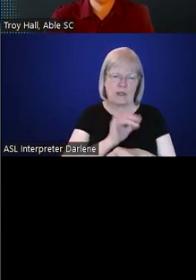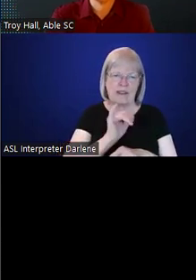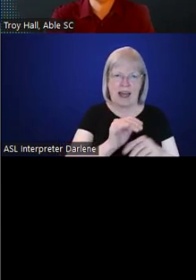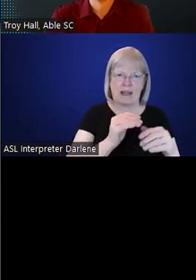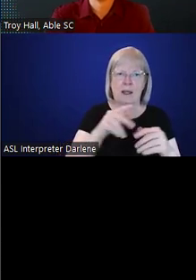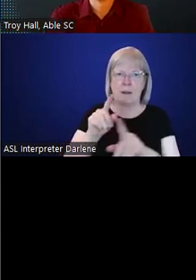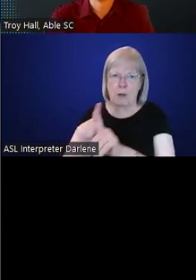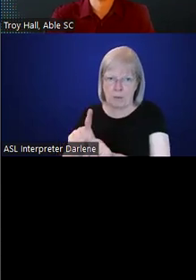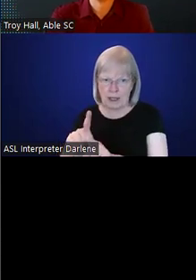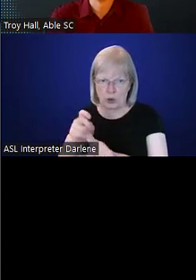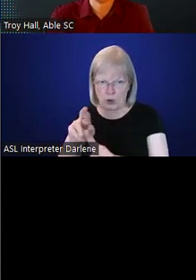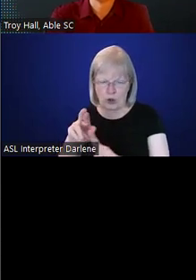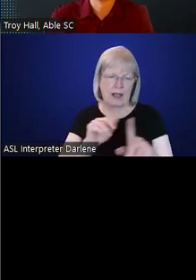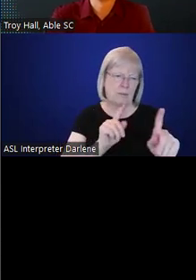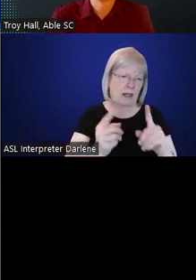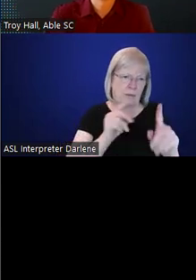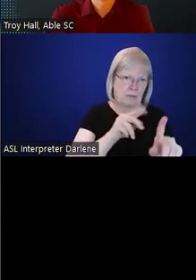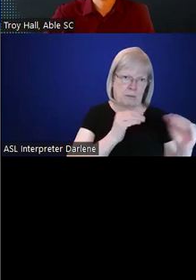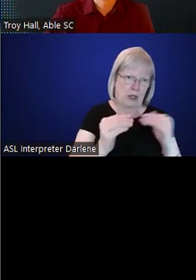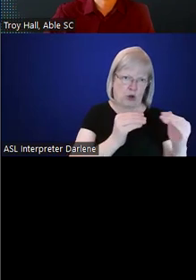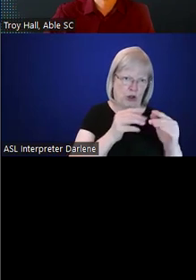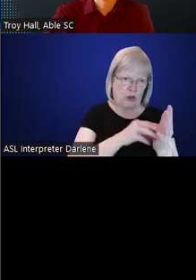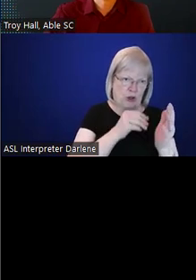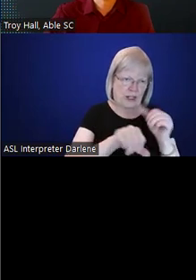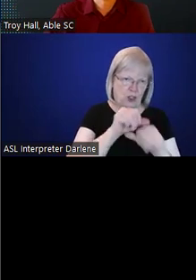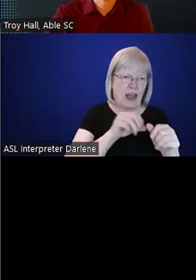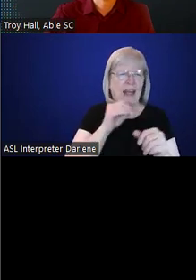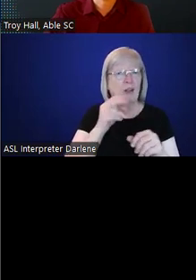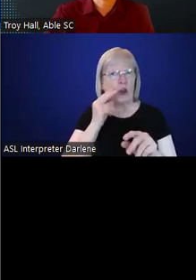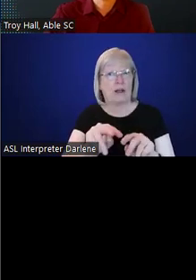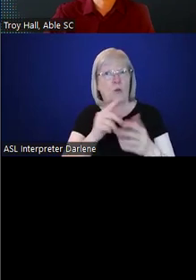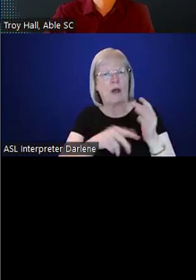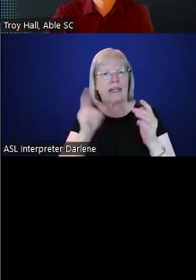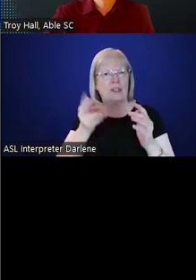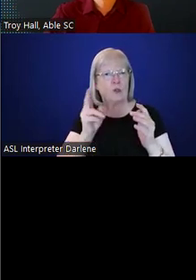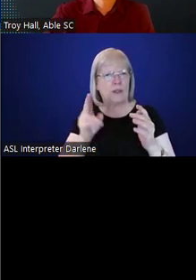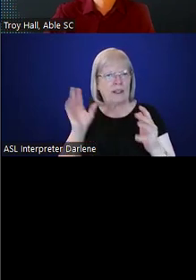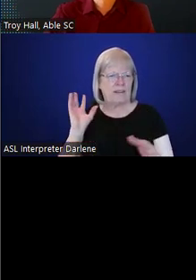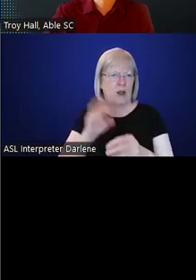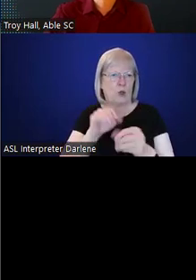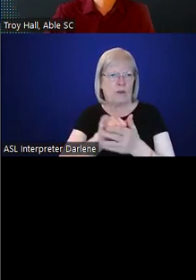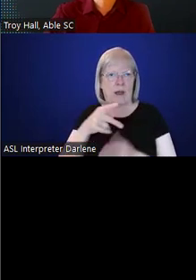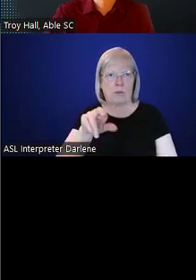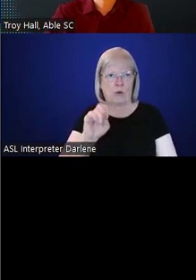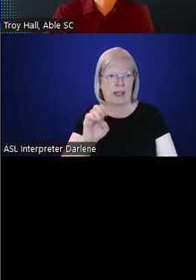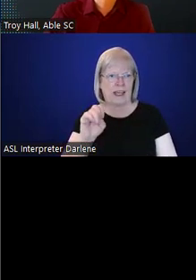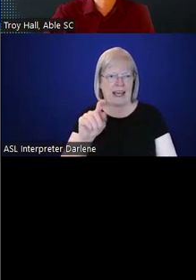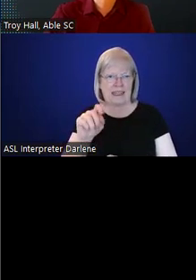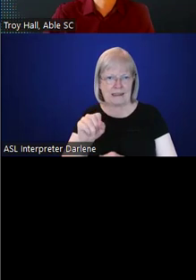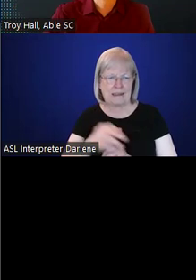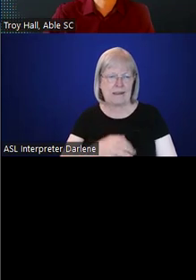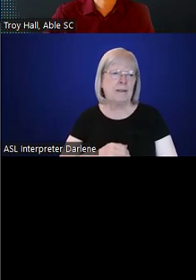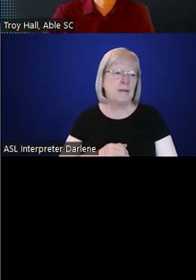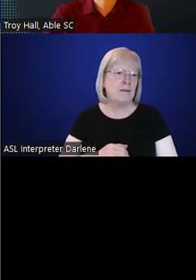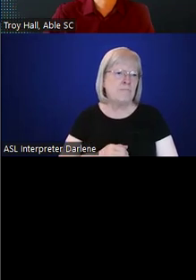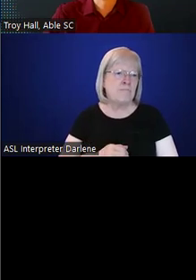learning, kind of understanding how disability history plays into pre-eds. I also like